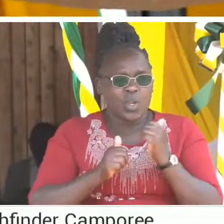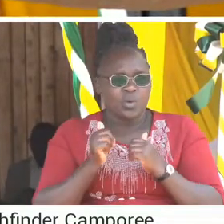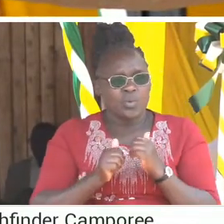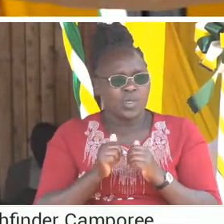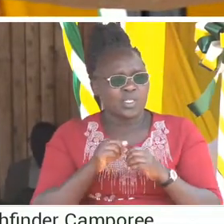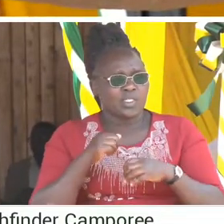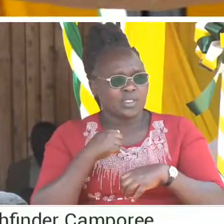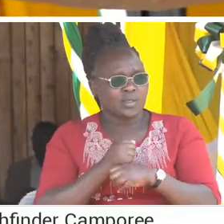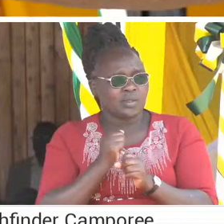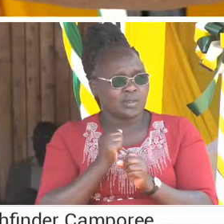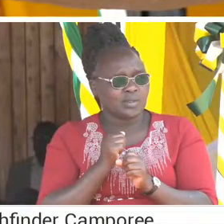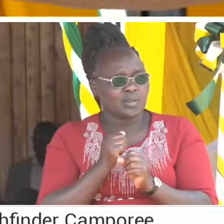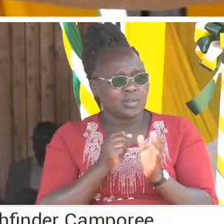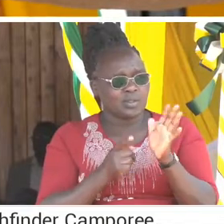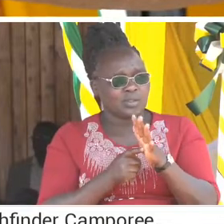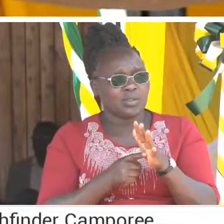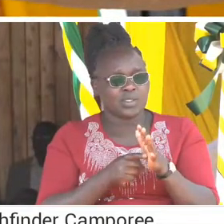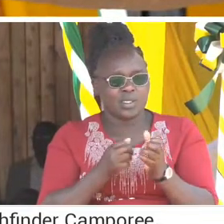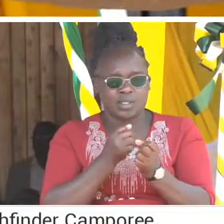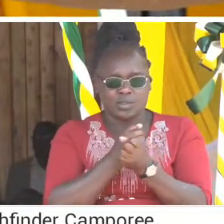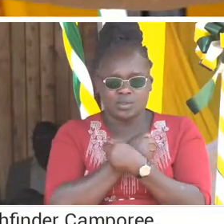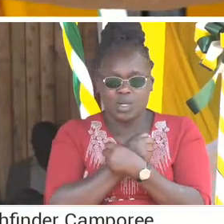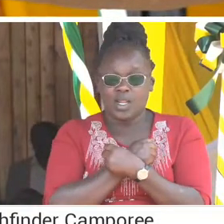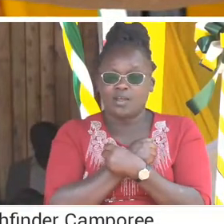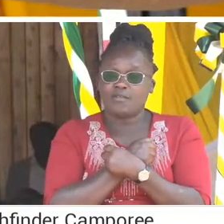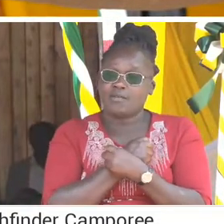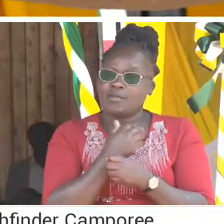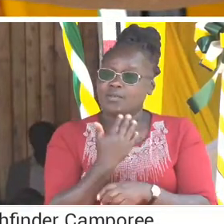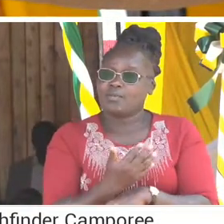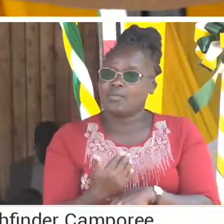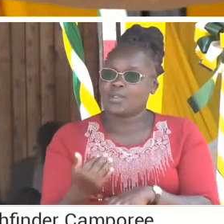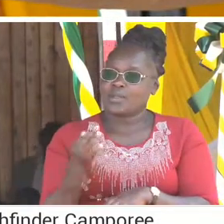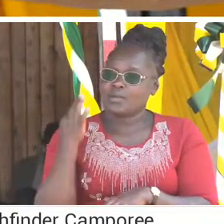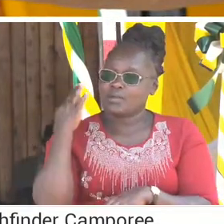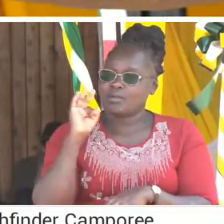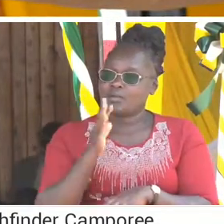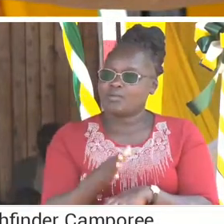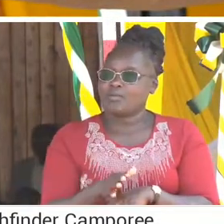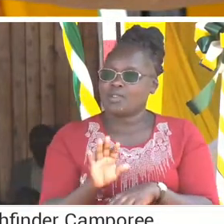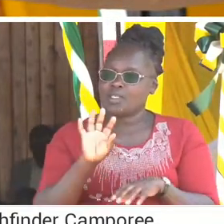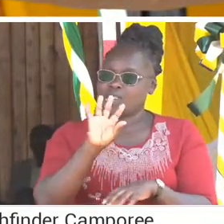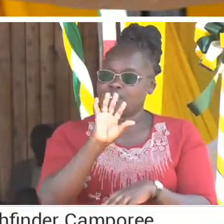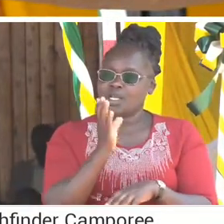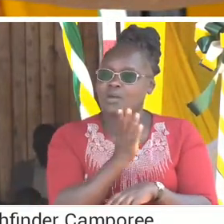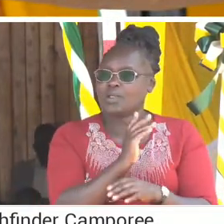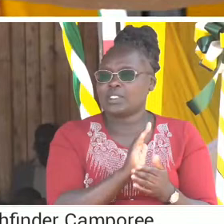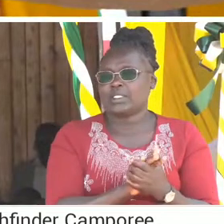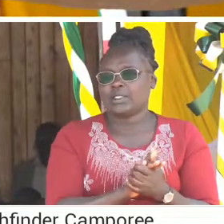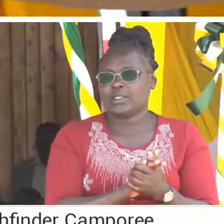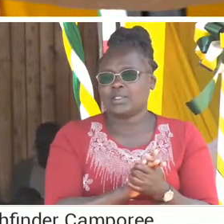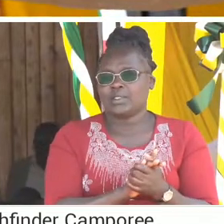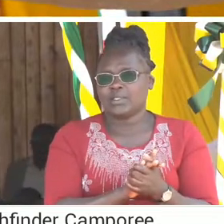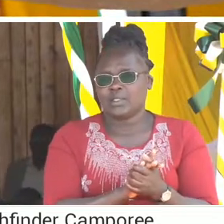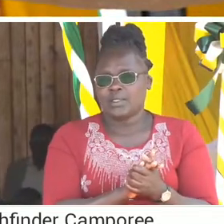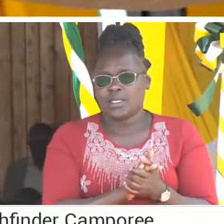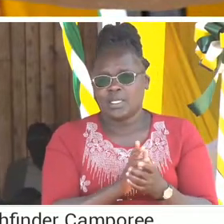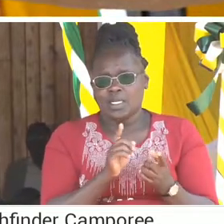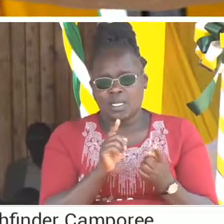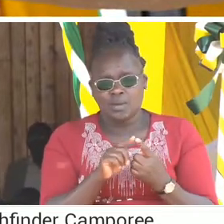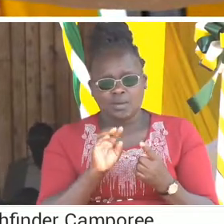is truly commendable. We thank you and God bless you so much. To our West Rift Valley Field